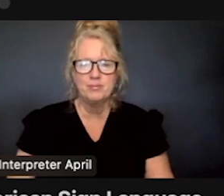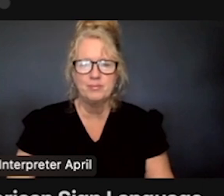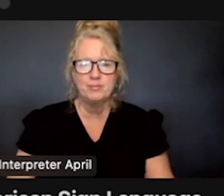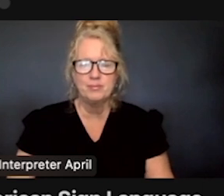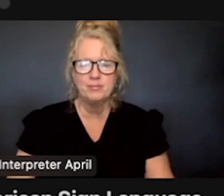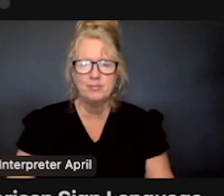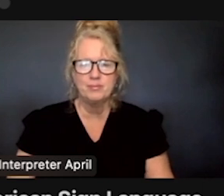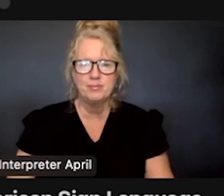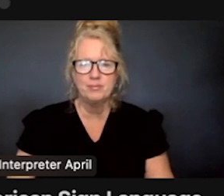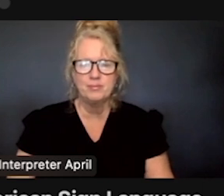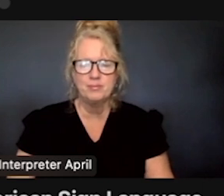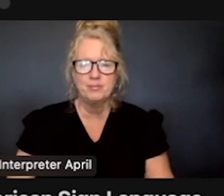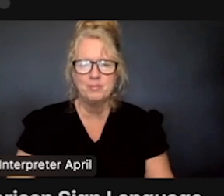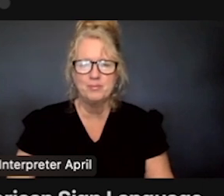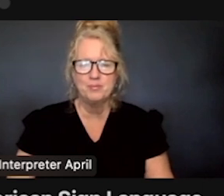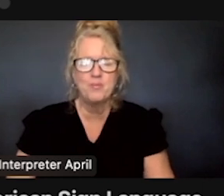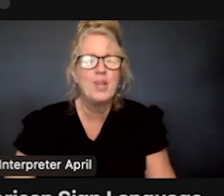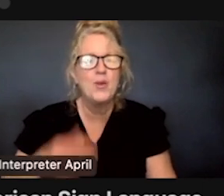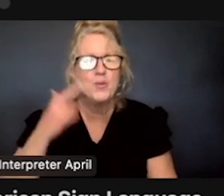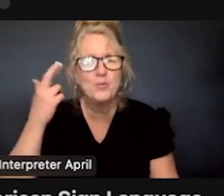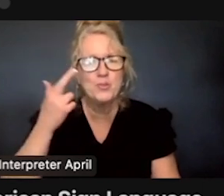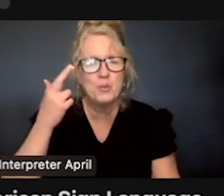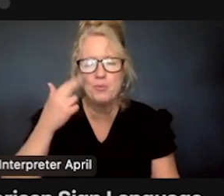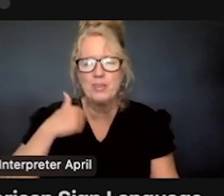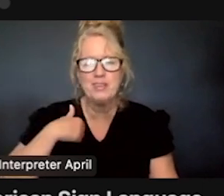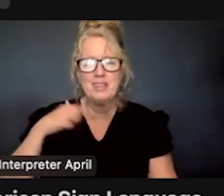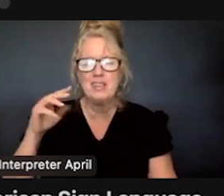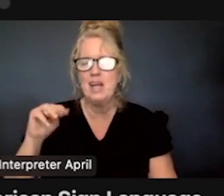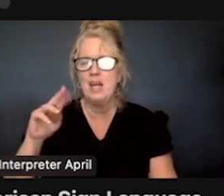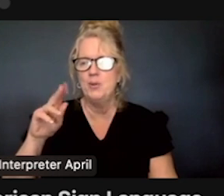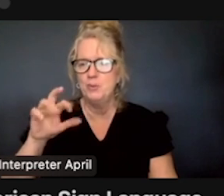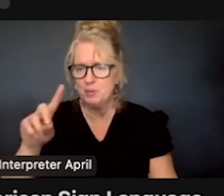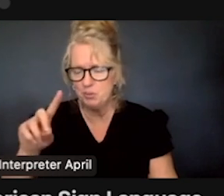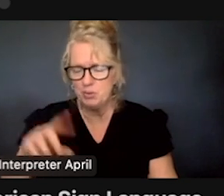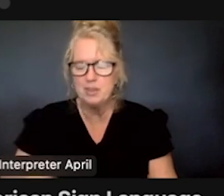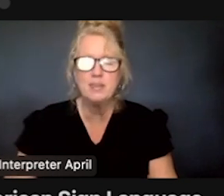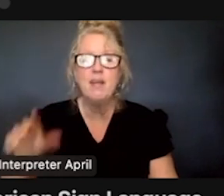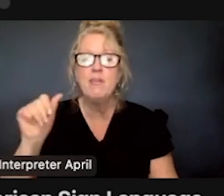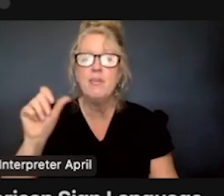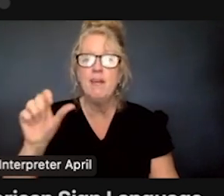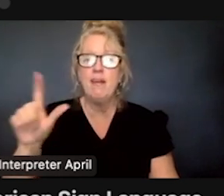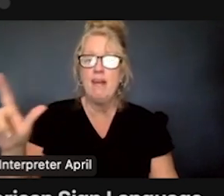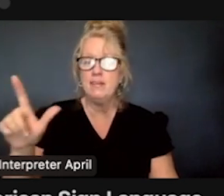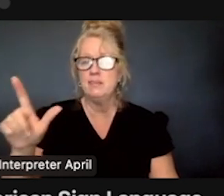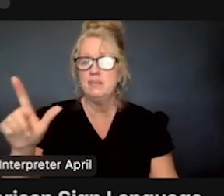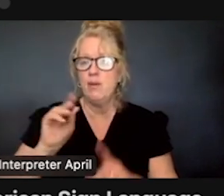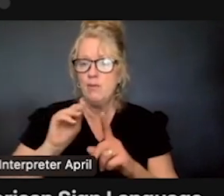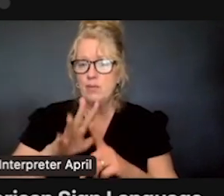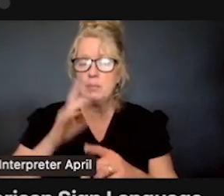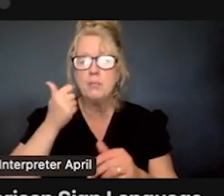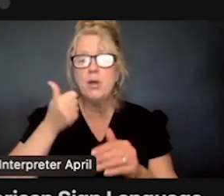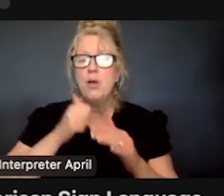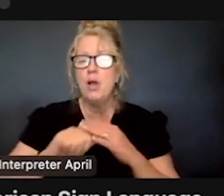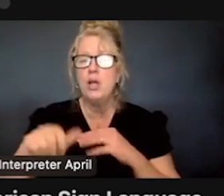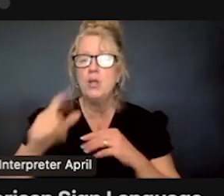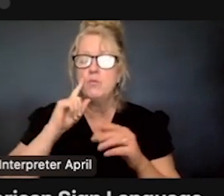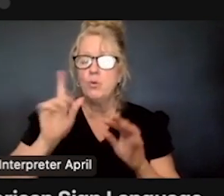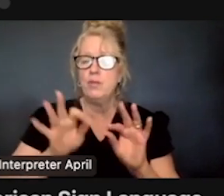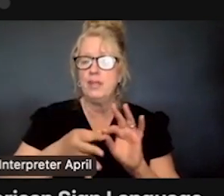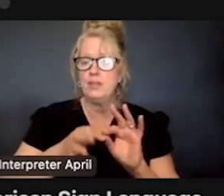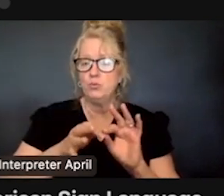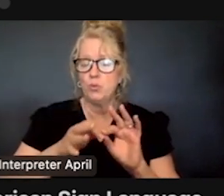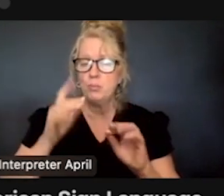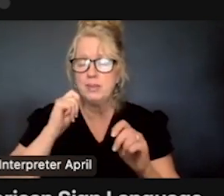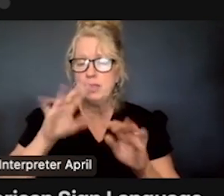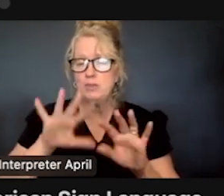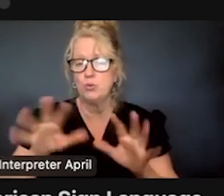Okay, for some reason I was muted. So the ASL piece is under the interpretation globe or